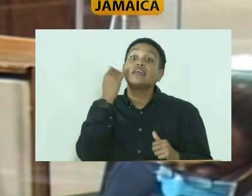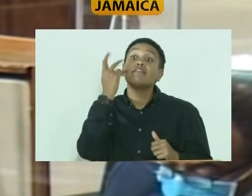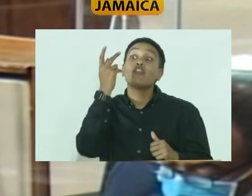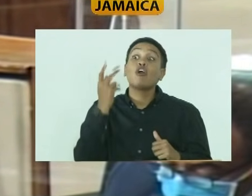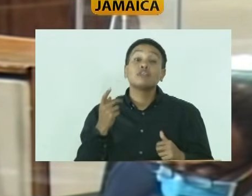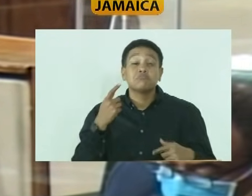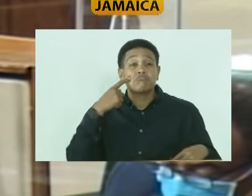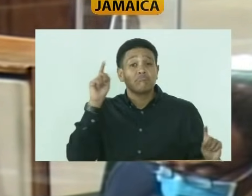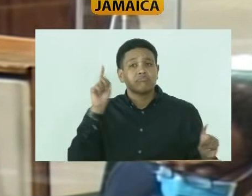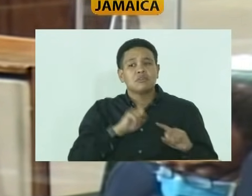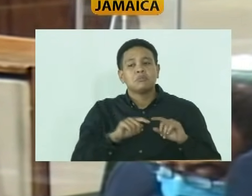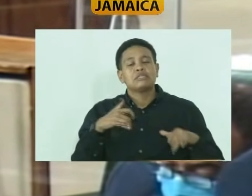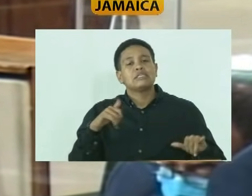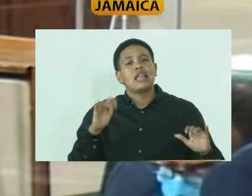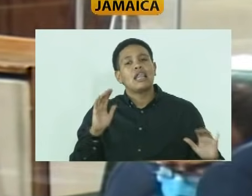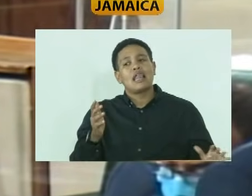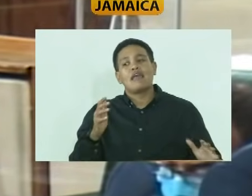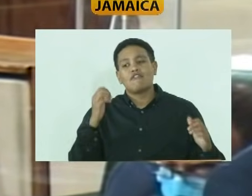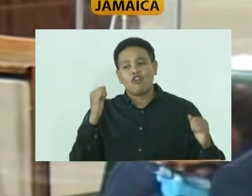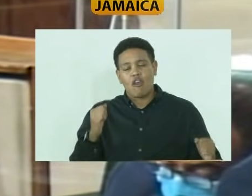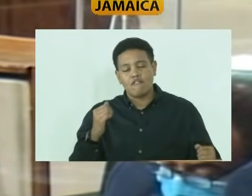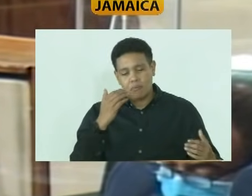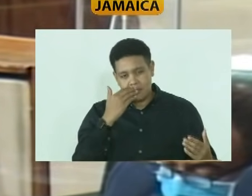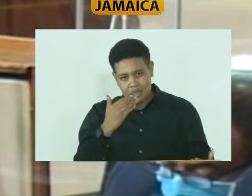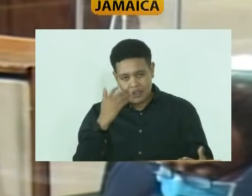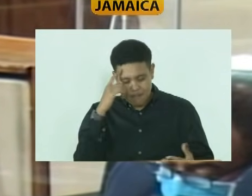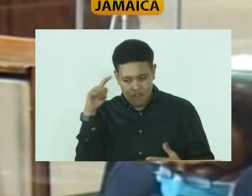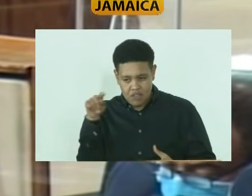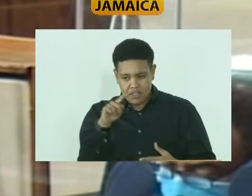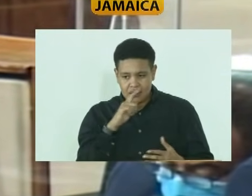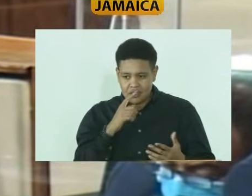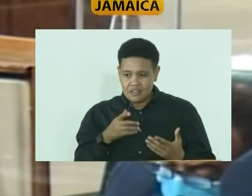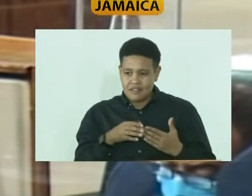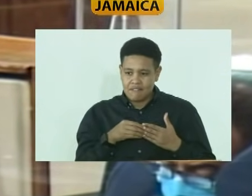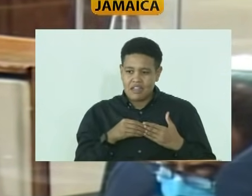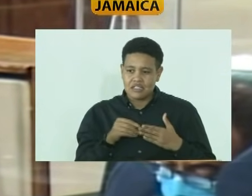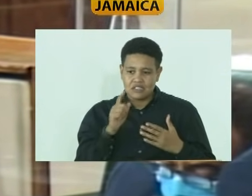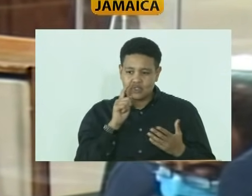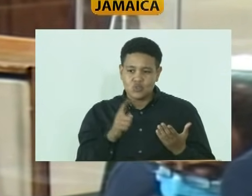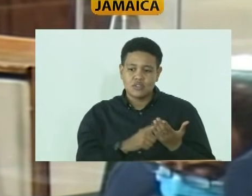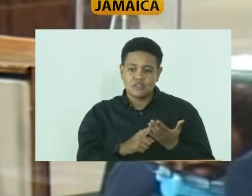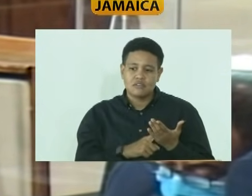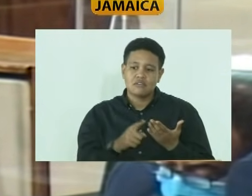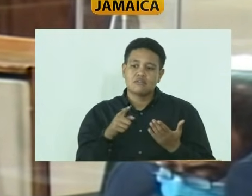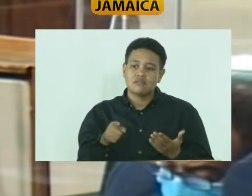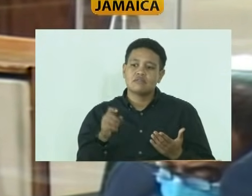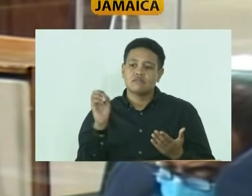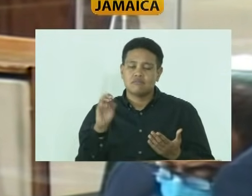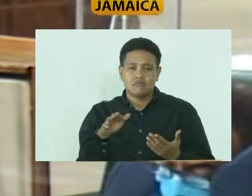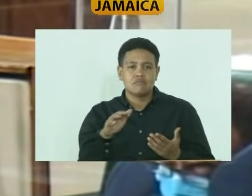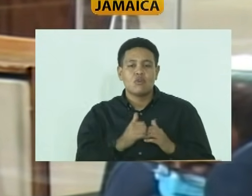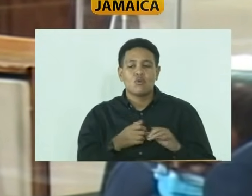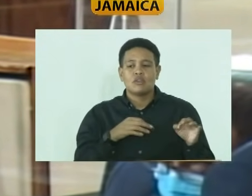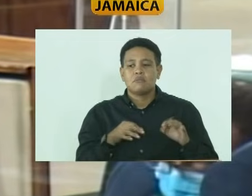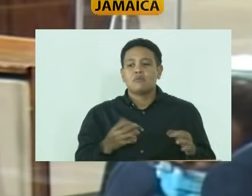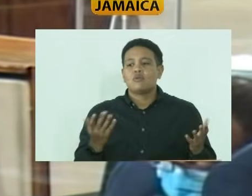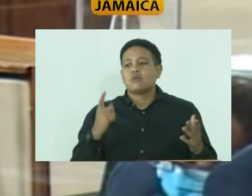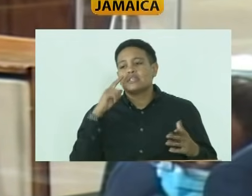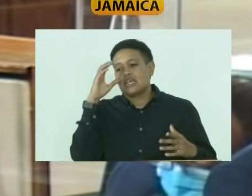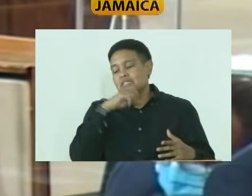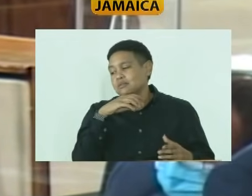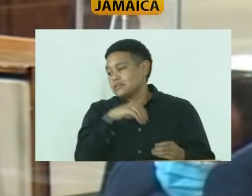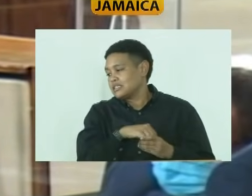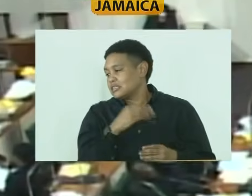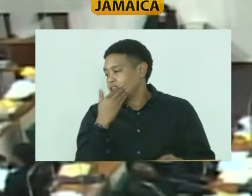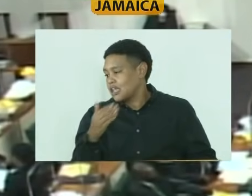remains to be confirmed. Madam Speaker, I thank you for the latitude just to narrate an outline of what the estimates